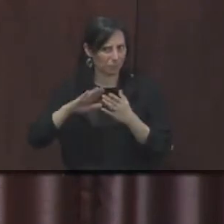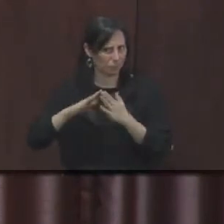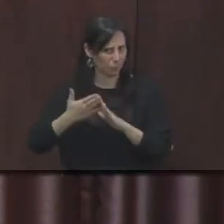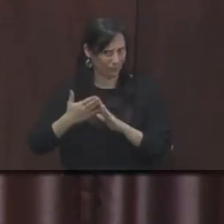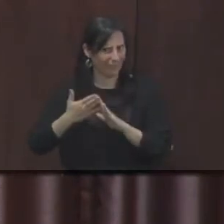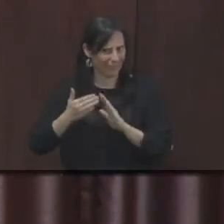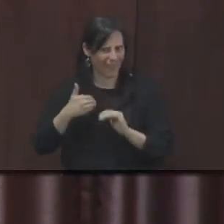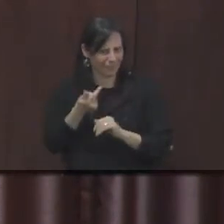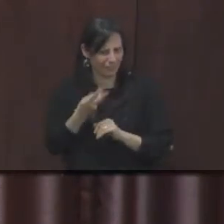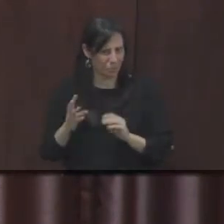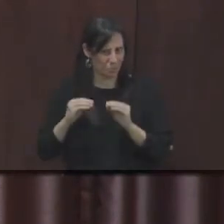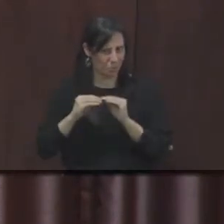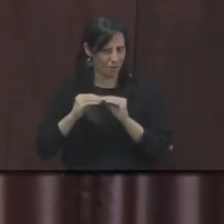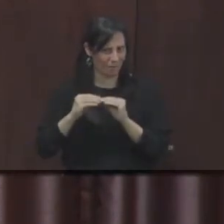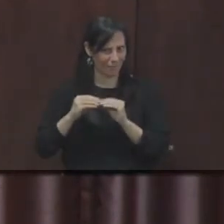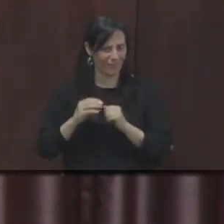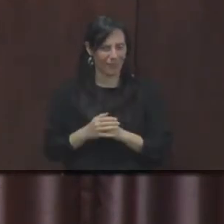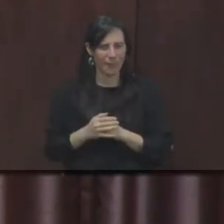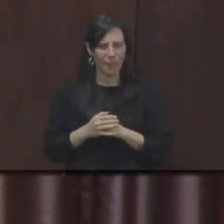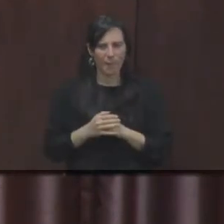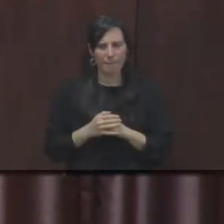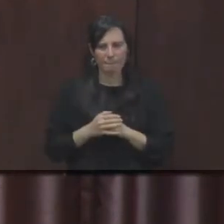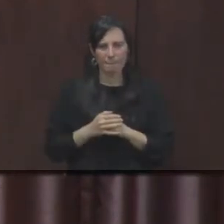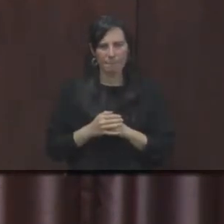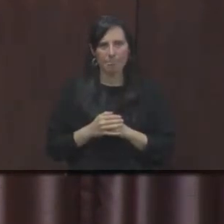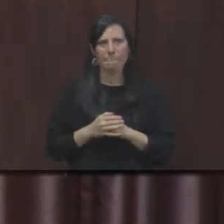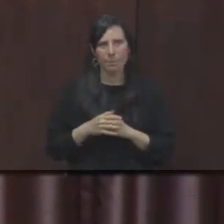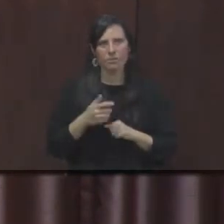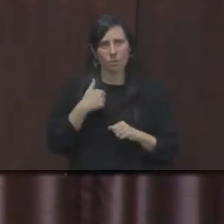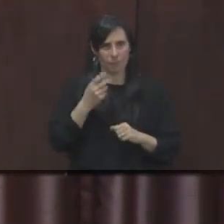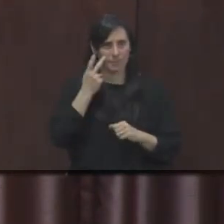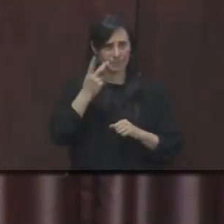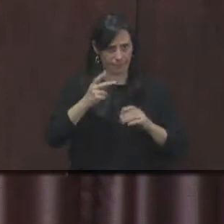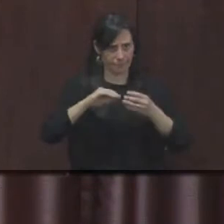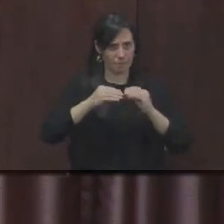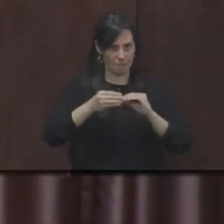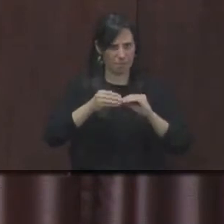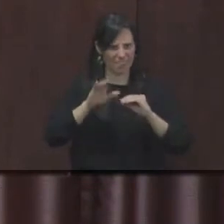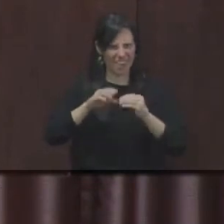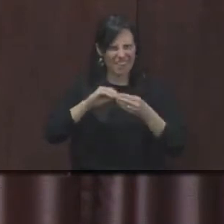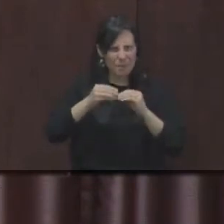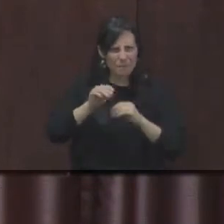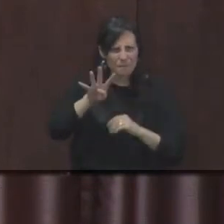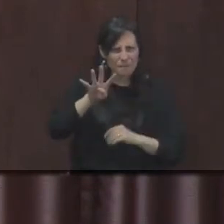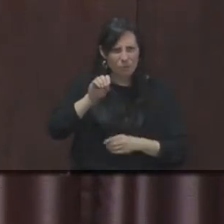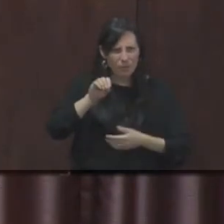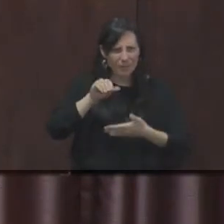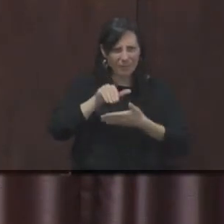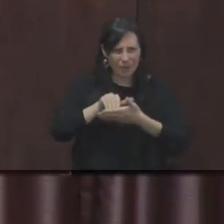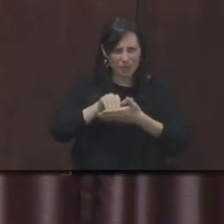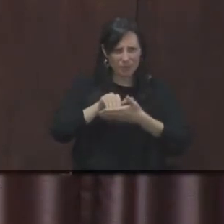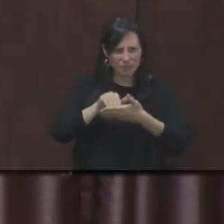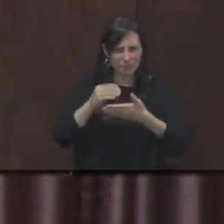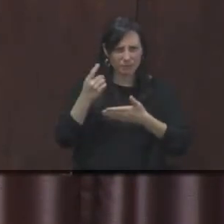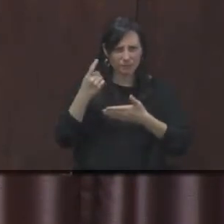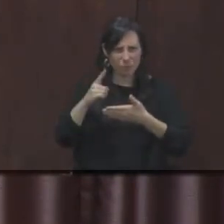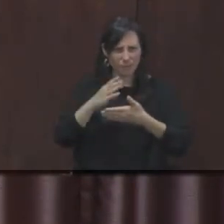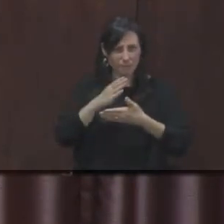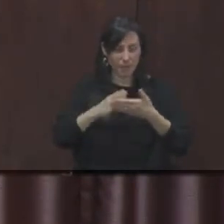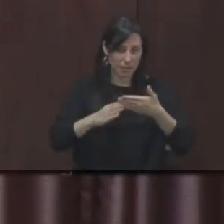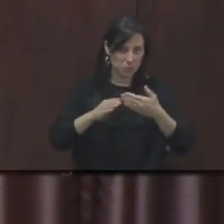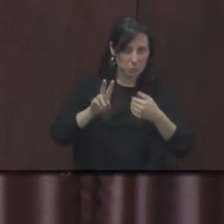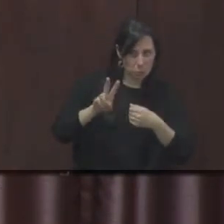more. Looking at those numbers, especially the 40,000 in phase 2, maybe 2 or